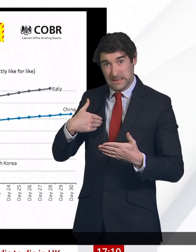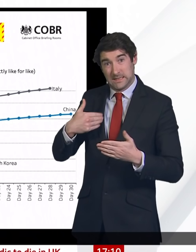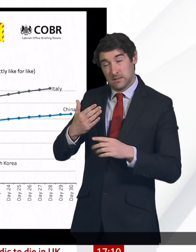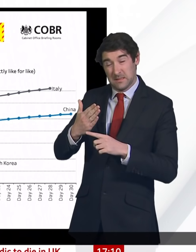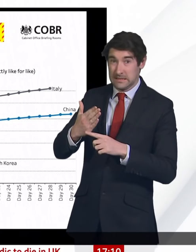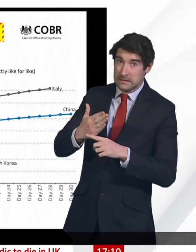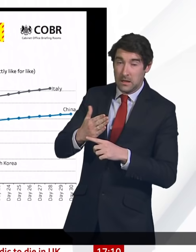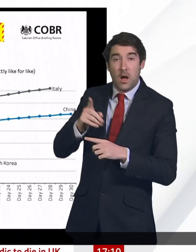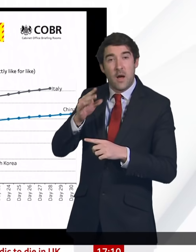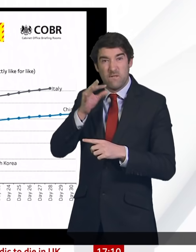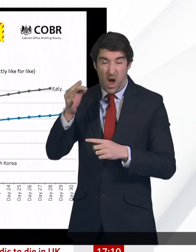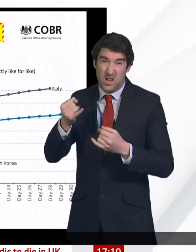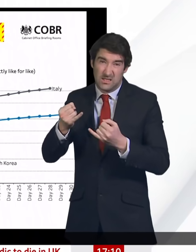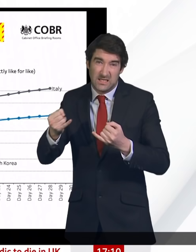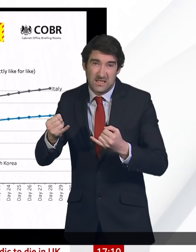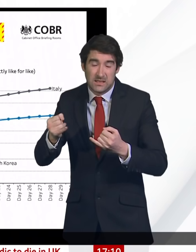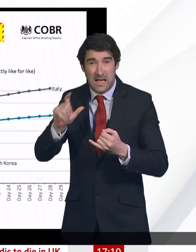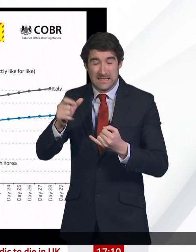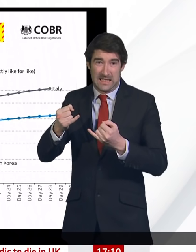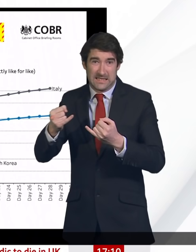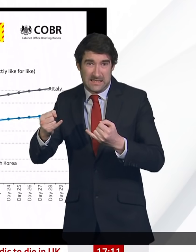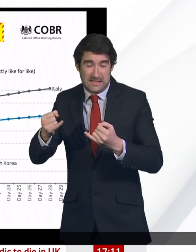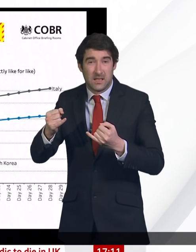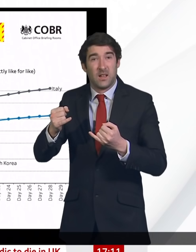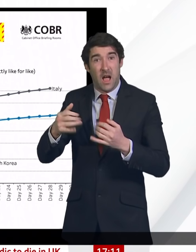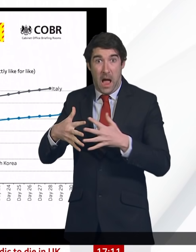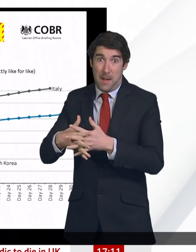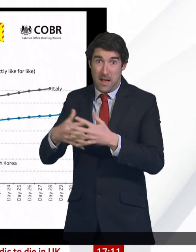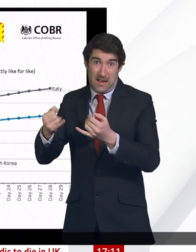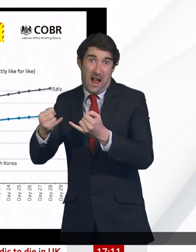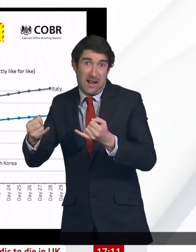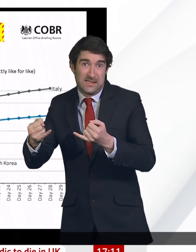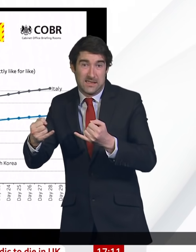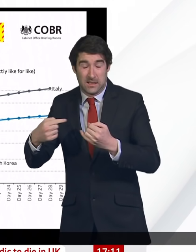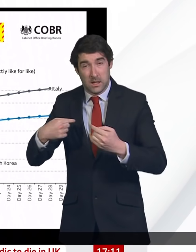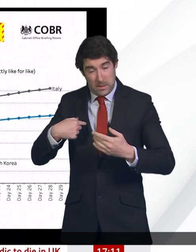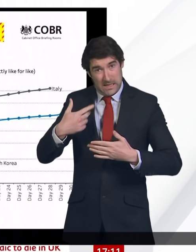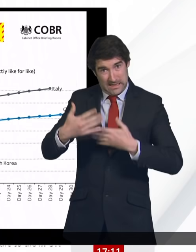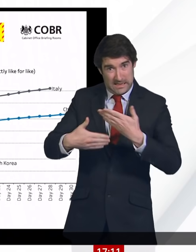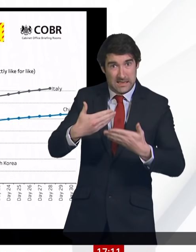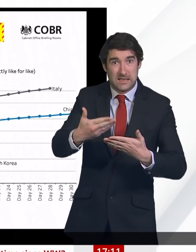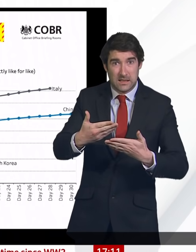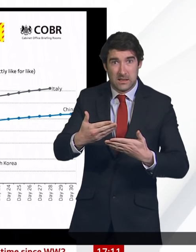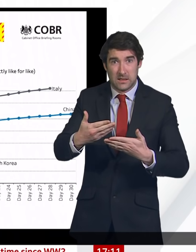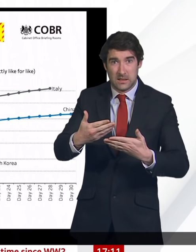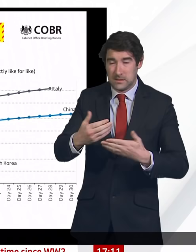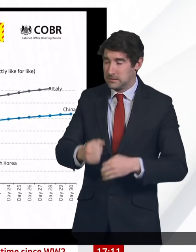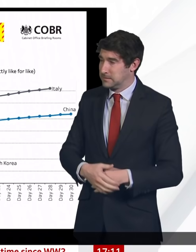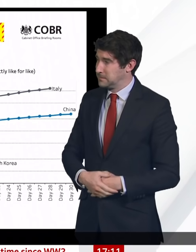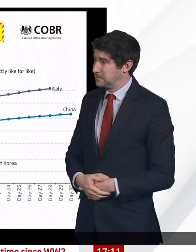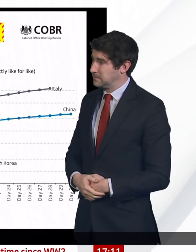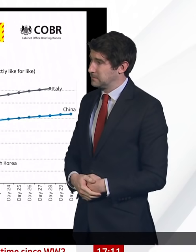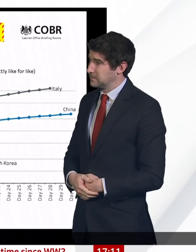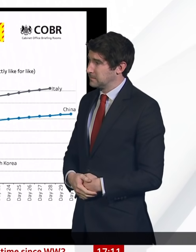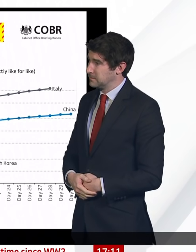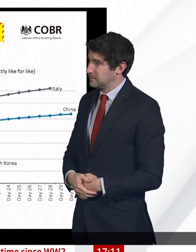USA and obviously Italy on a different trajectory, and Spain and the United States, as we said.